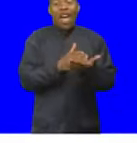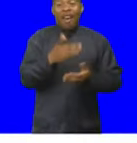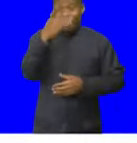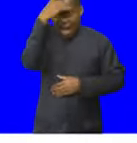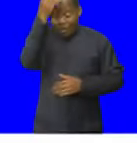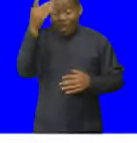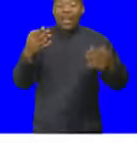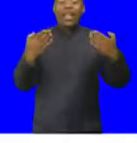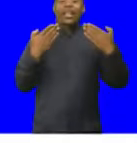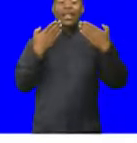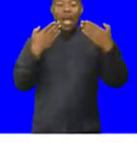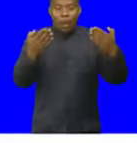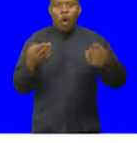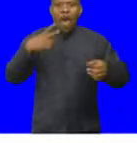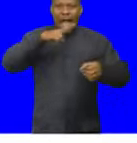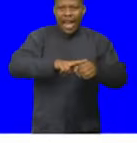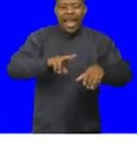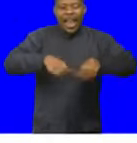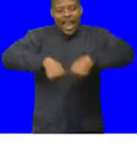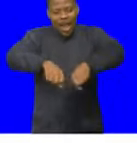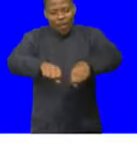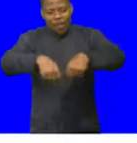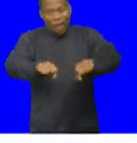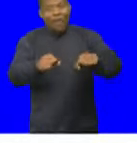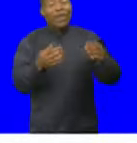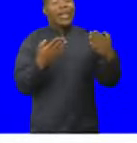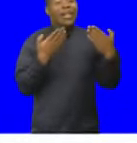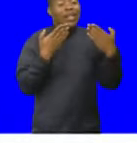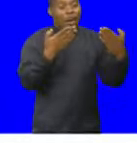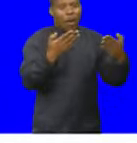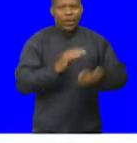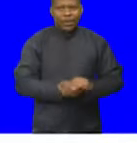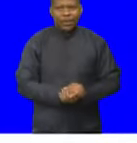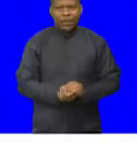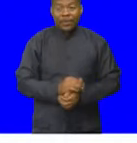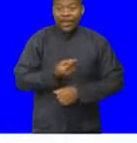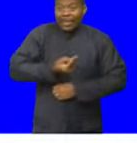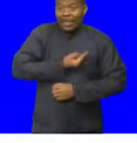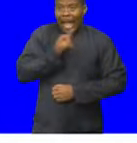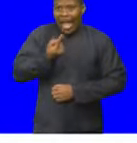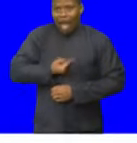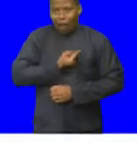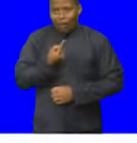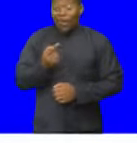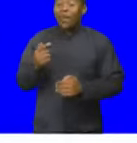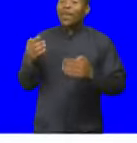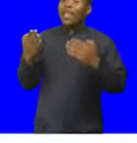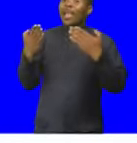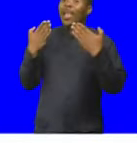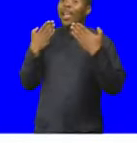lapho enkundleni basibambisile kakhulu. Ngisabonga kakhulu.